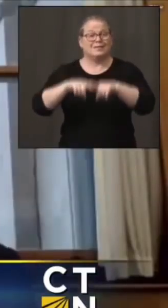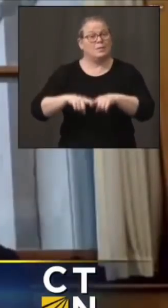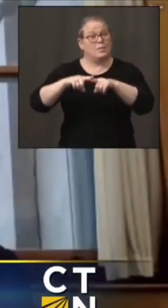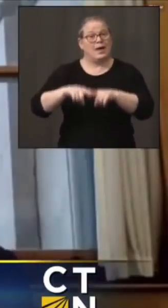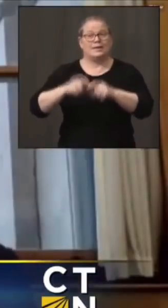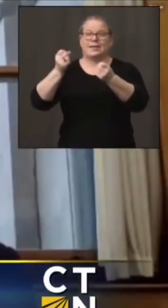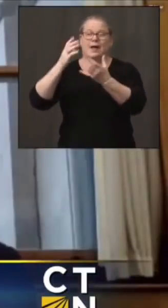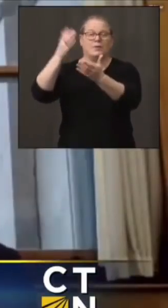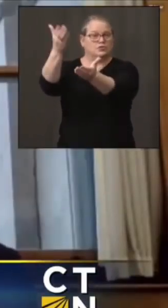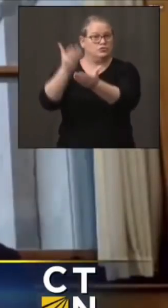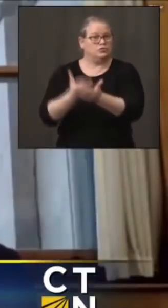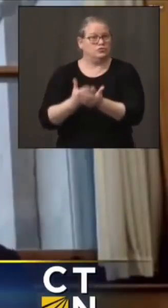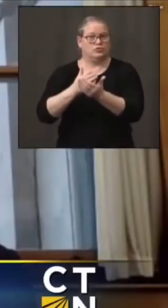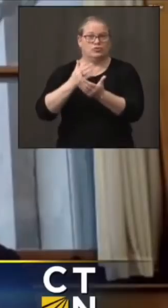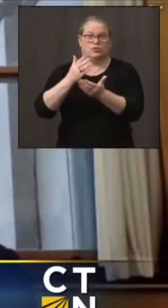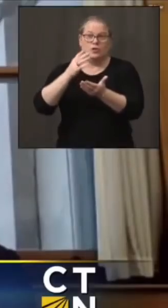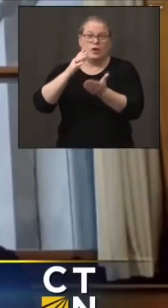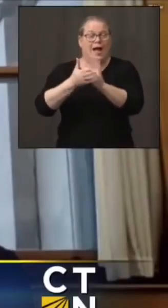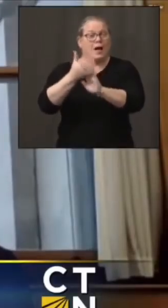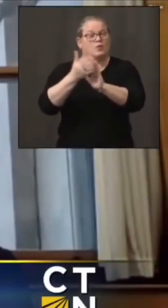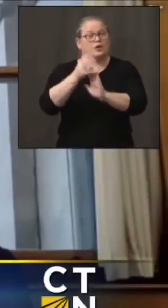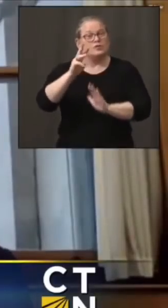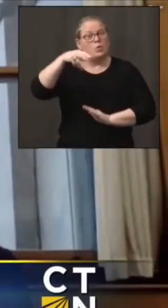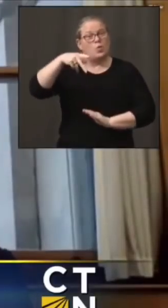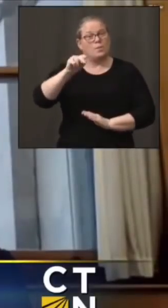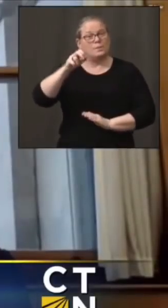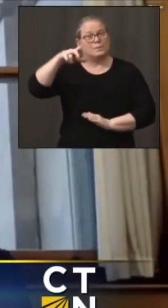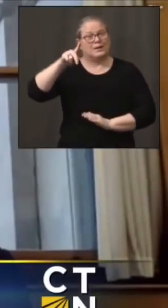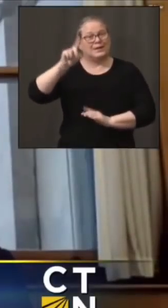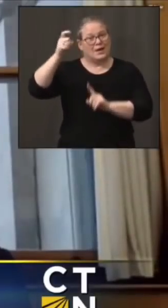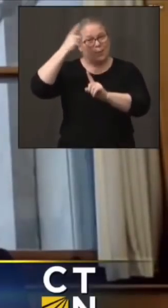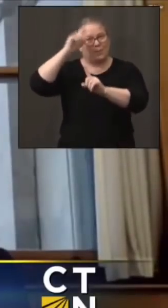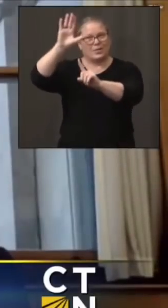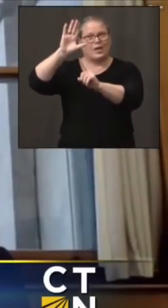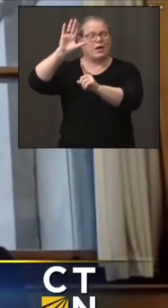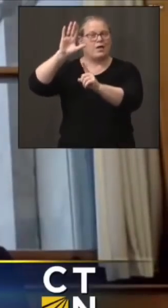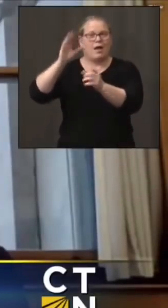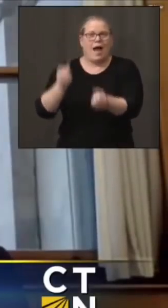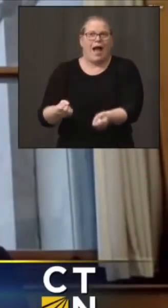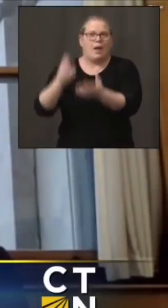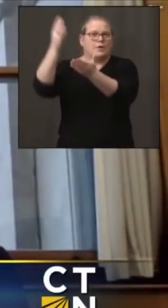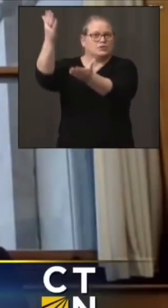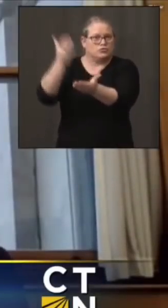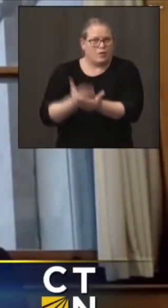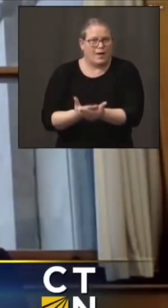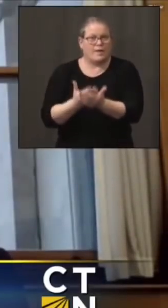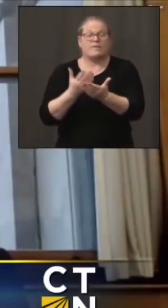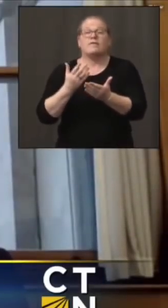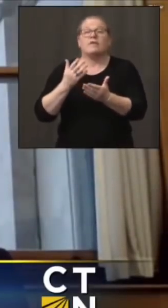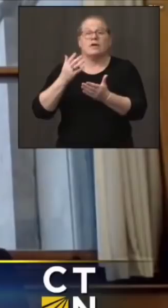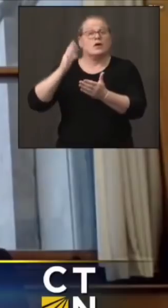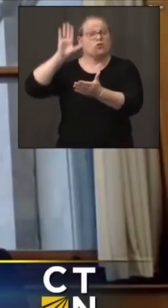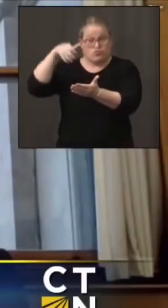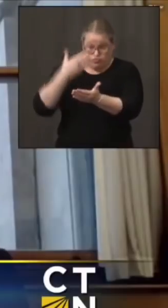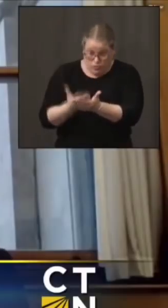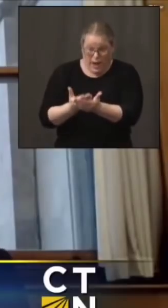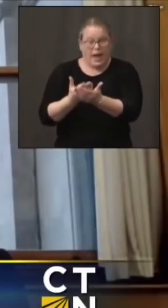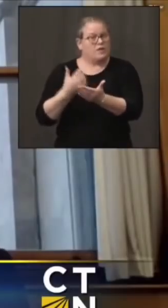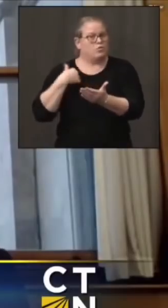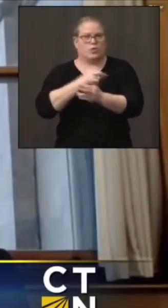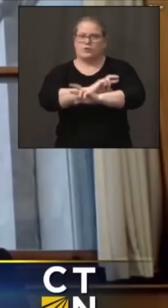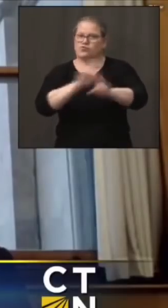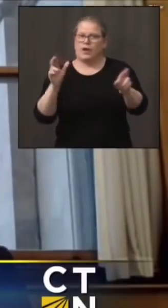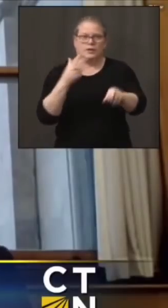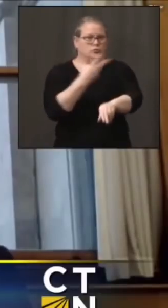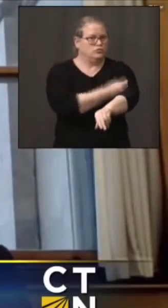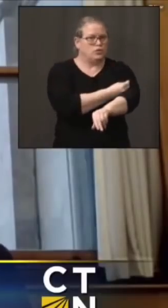we receive into Connecticut from Operation Warp Speed. We will have the infrastructure in place here in Connecticut to get those doses into arms as quickly as they